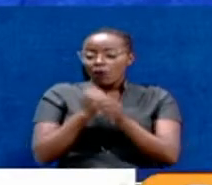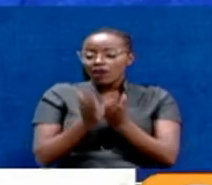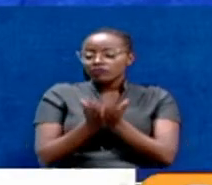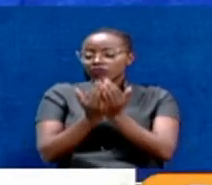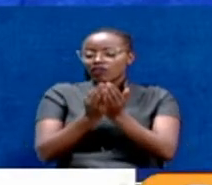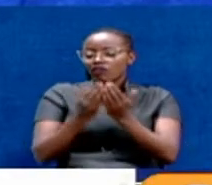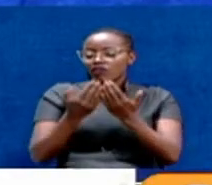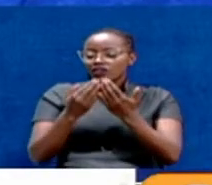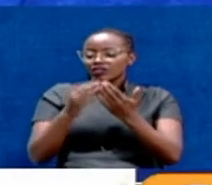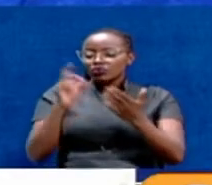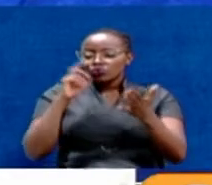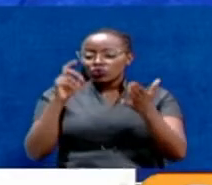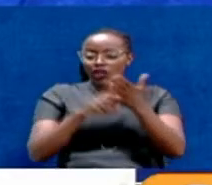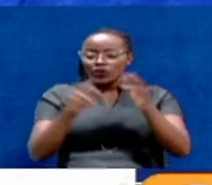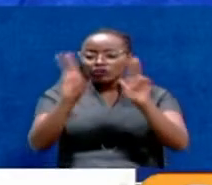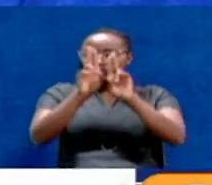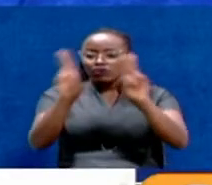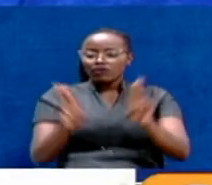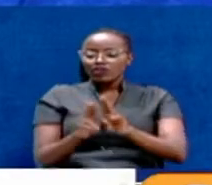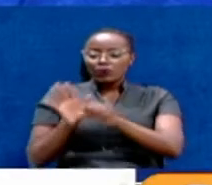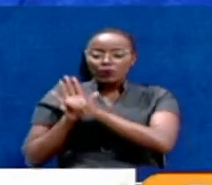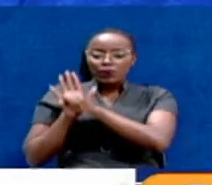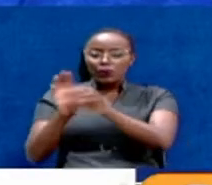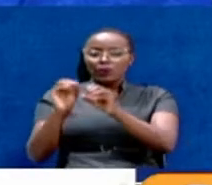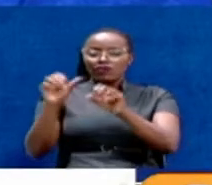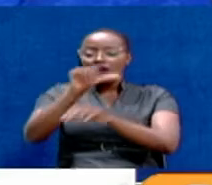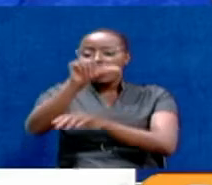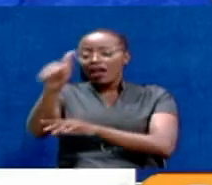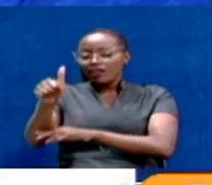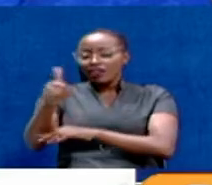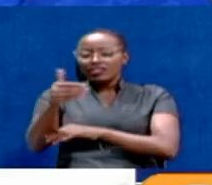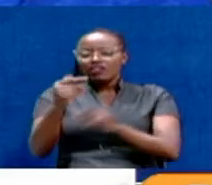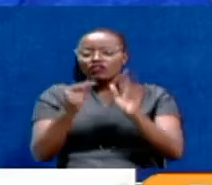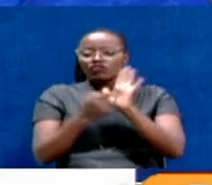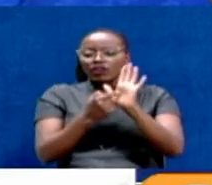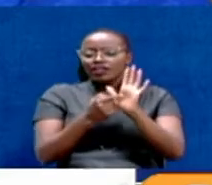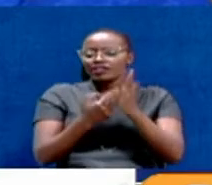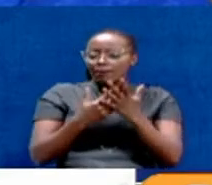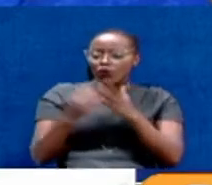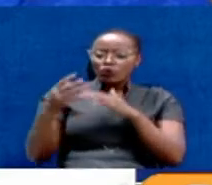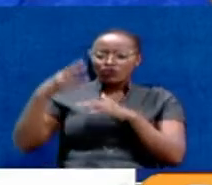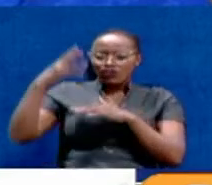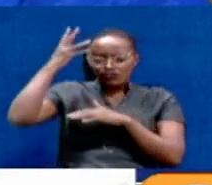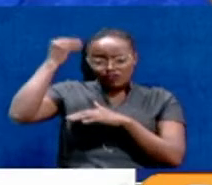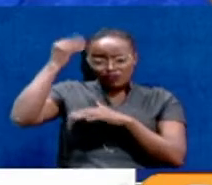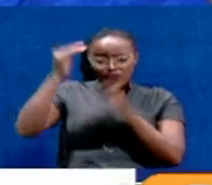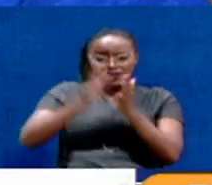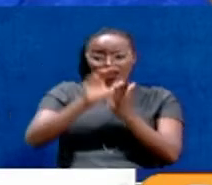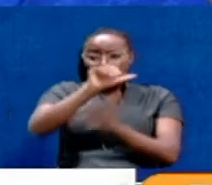without discrimination, like the crew from other nationals like Philippines and Indian crews?